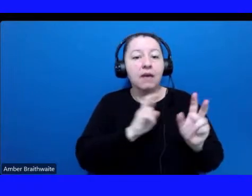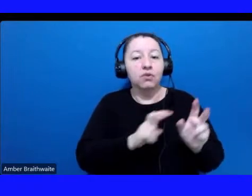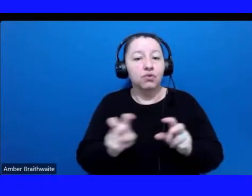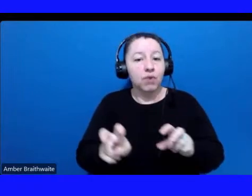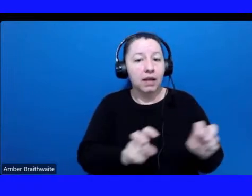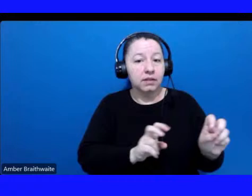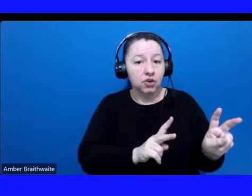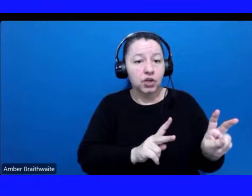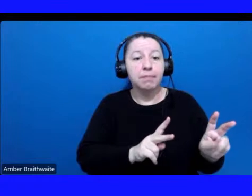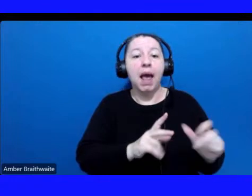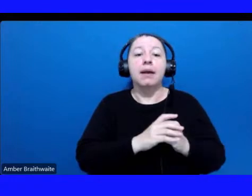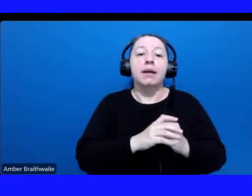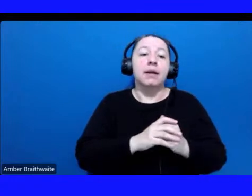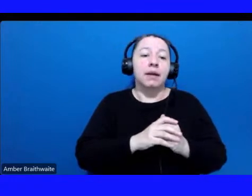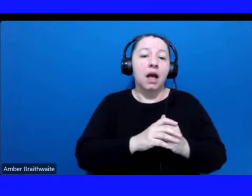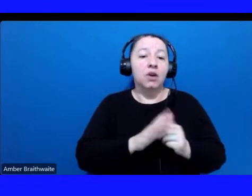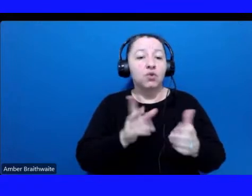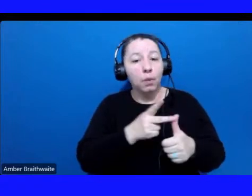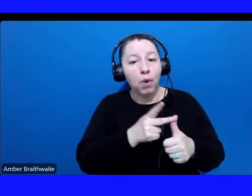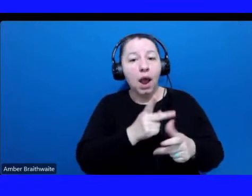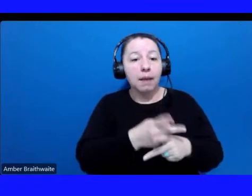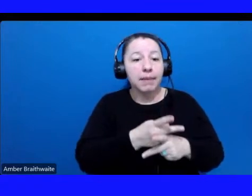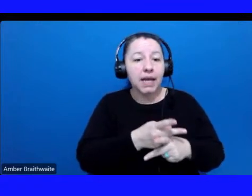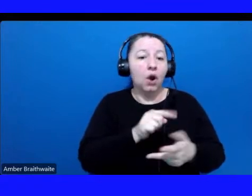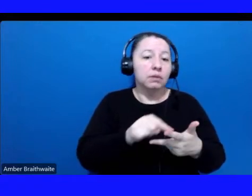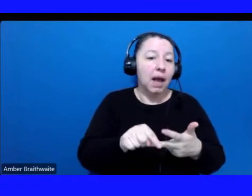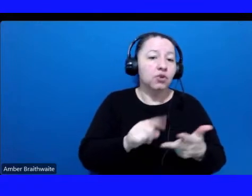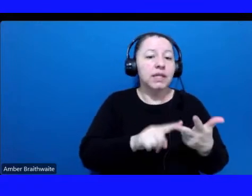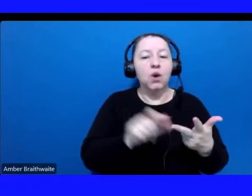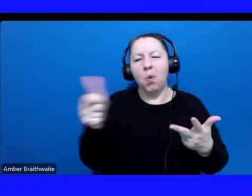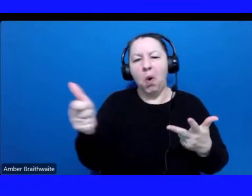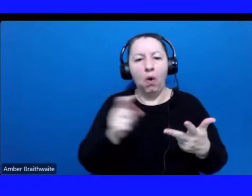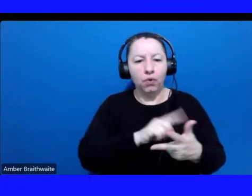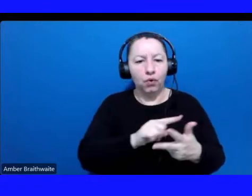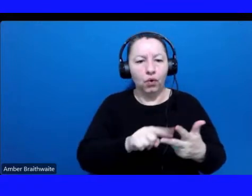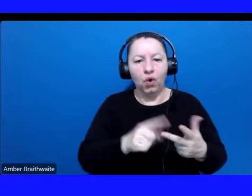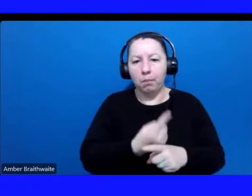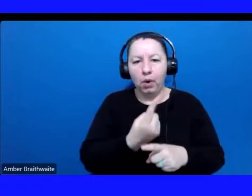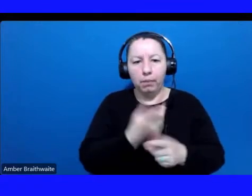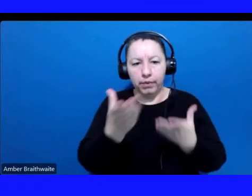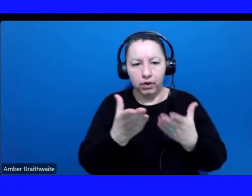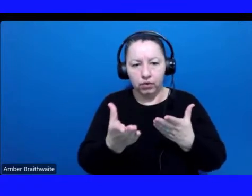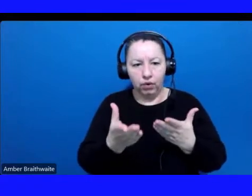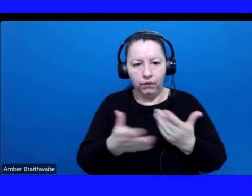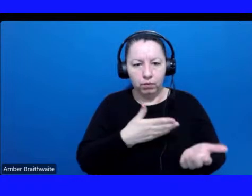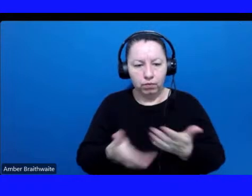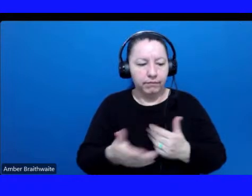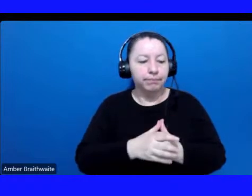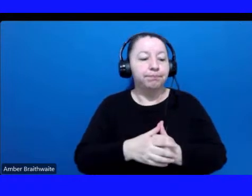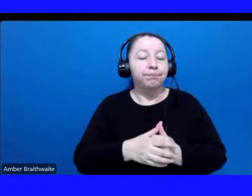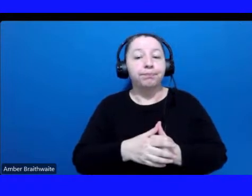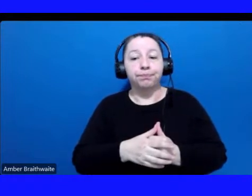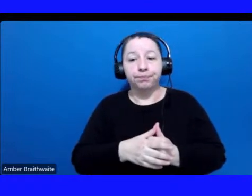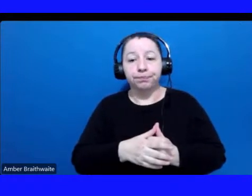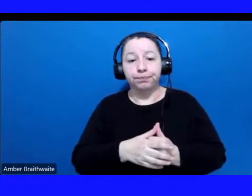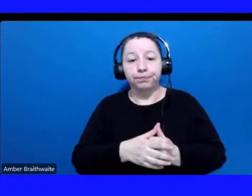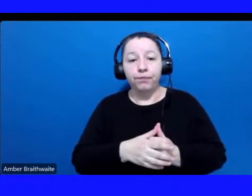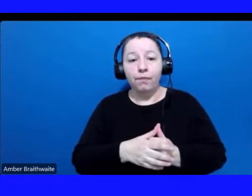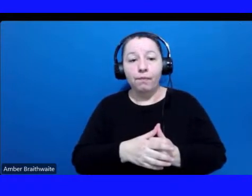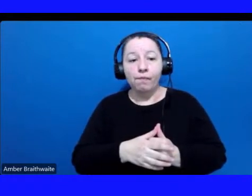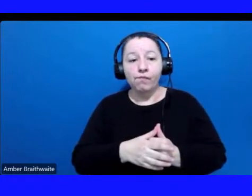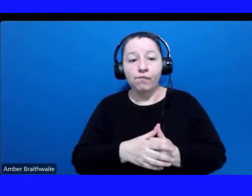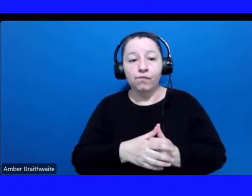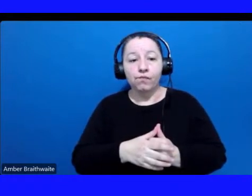then lastly, just to announce to the committee that Metroplus was awarded a $6